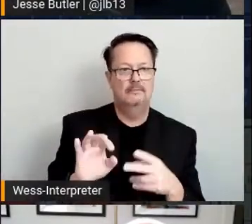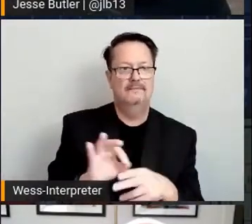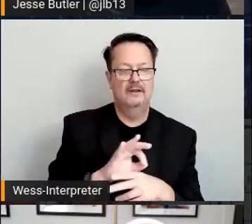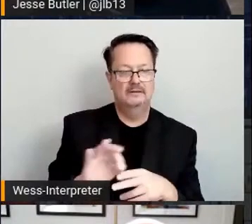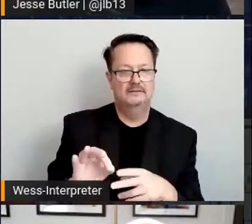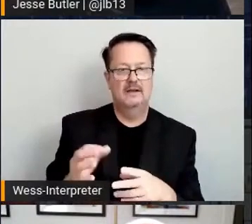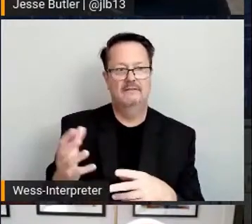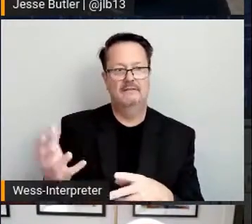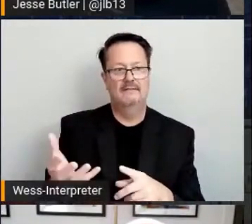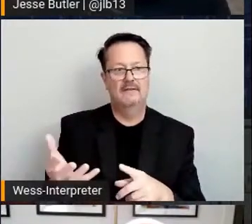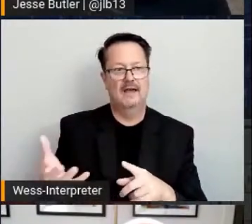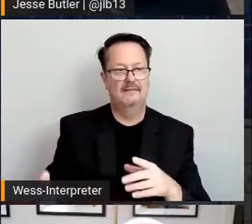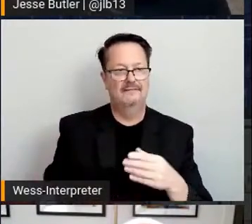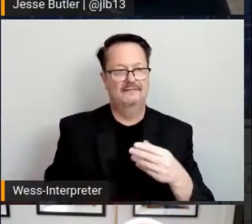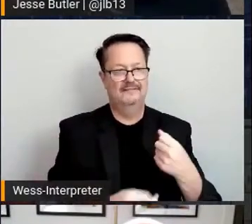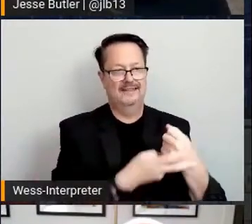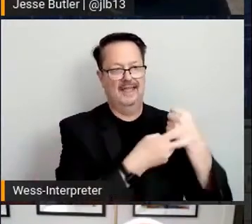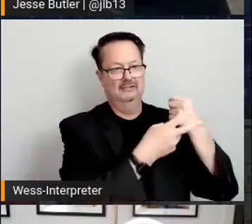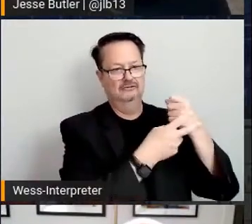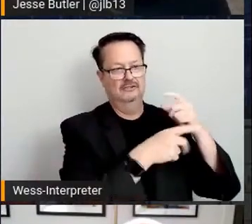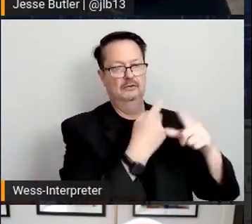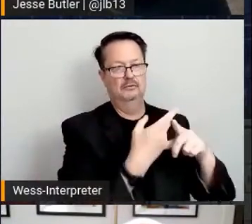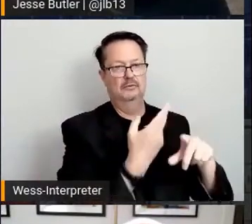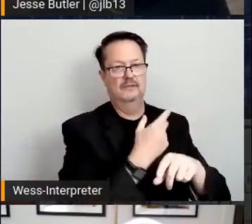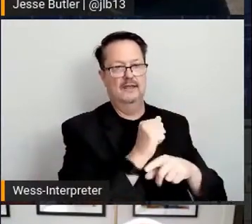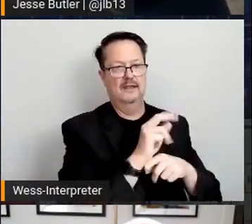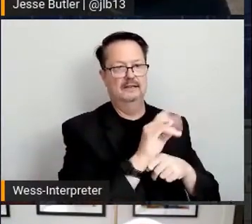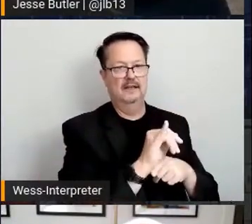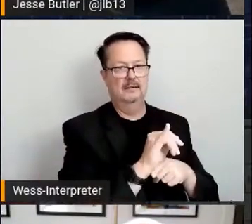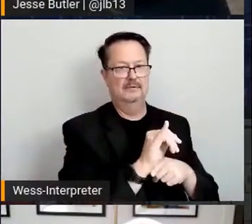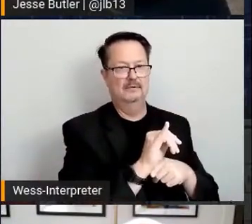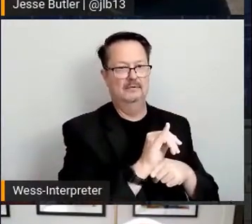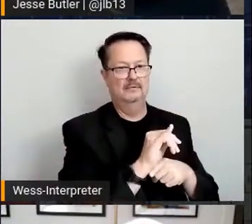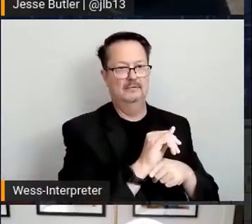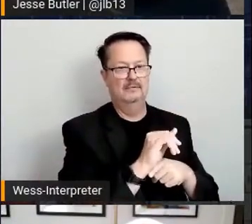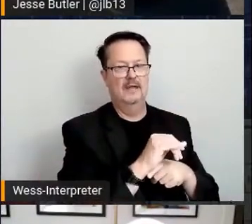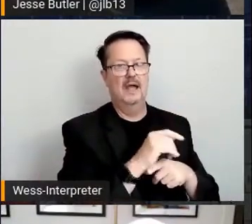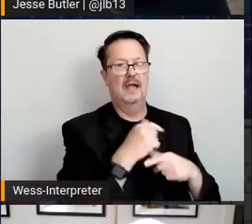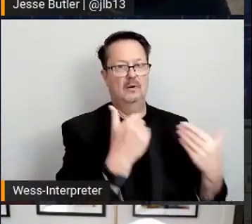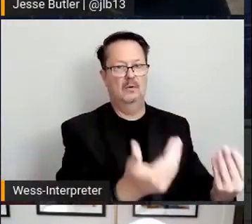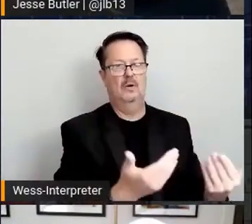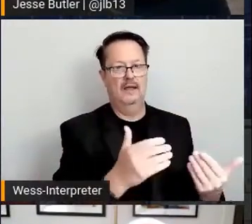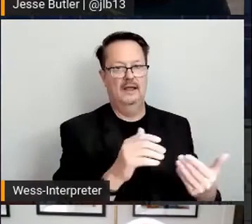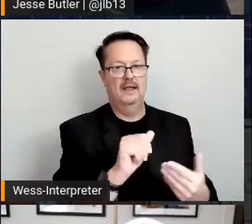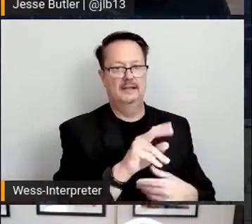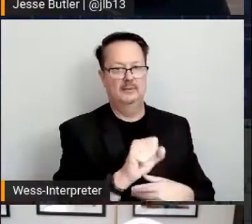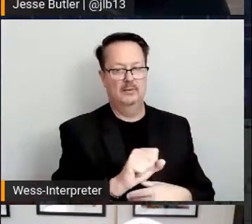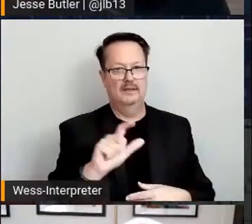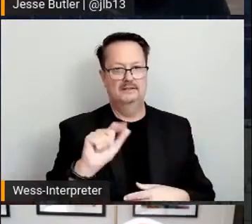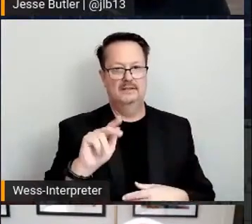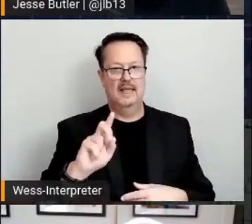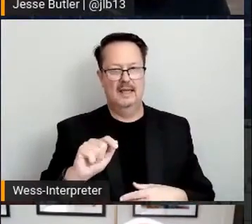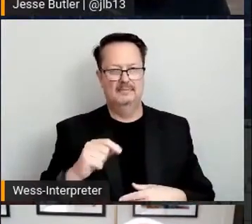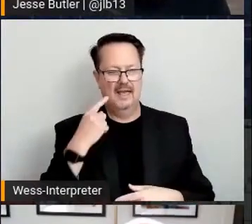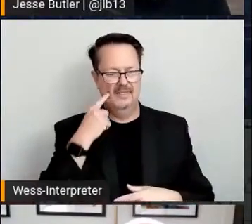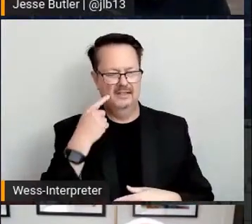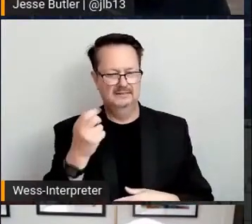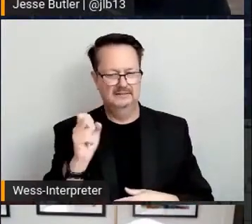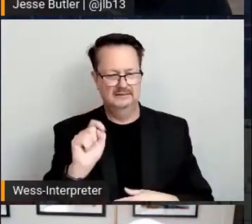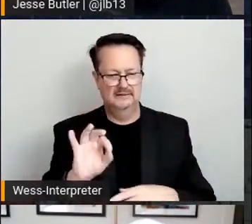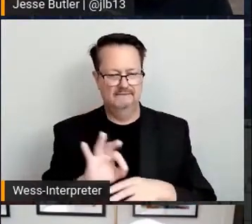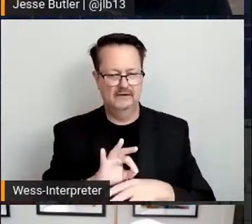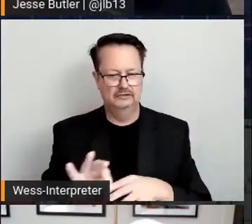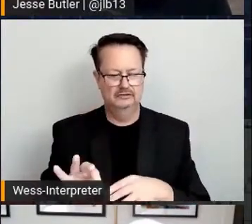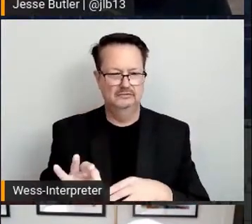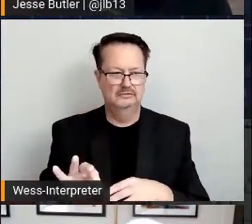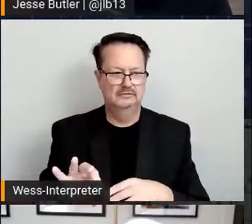created them using the AWS API. I can go ahead and do a Lambda. I think it's get function.